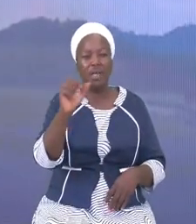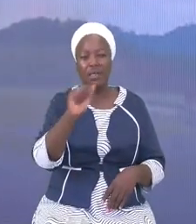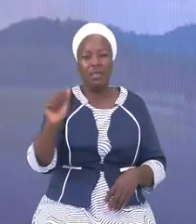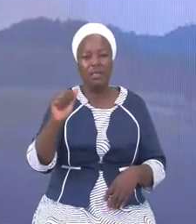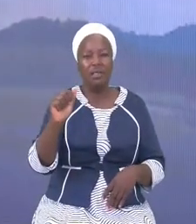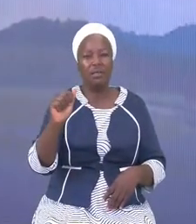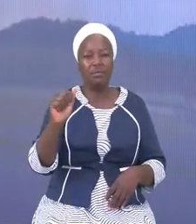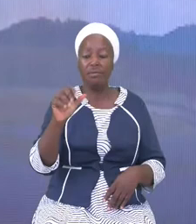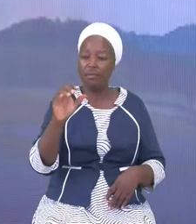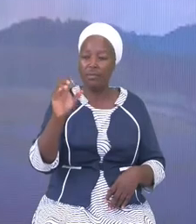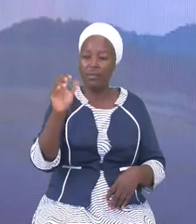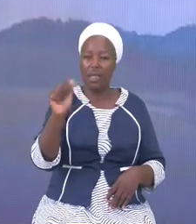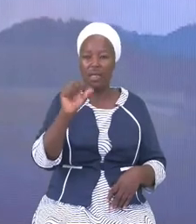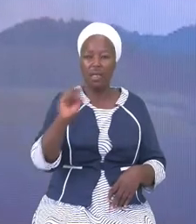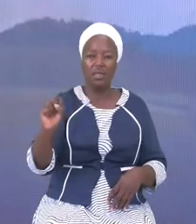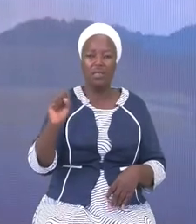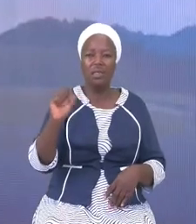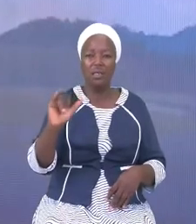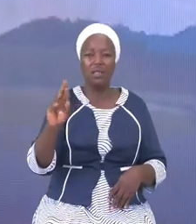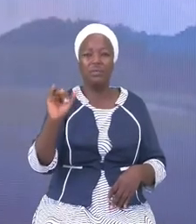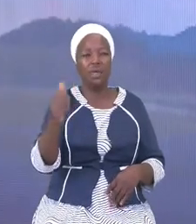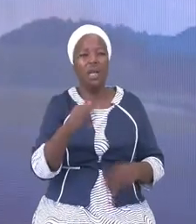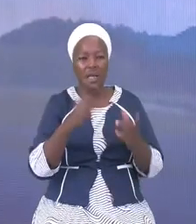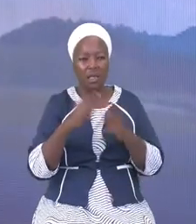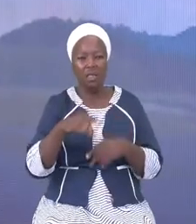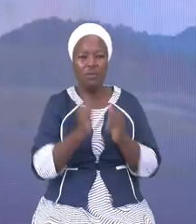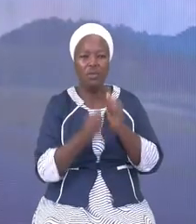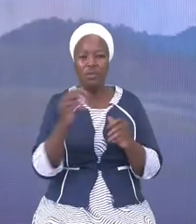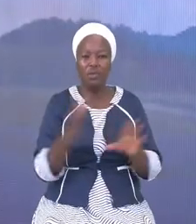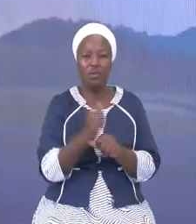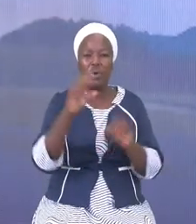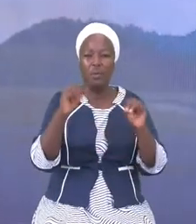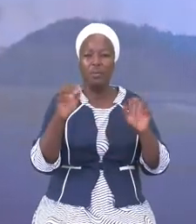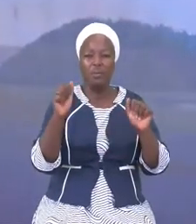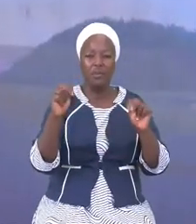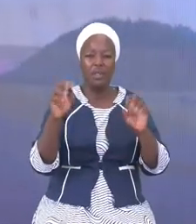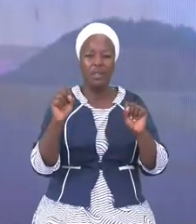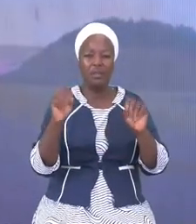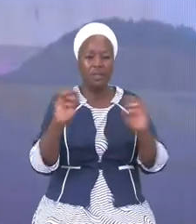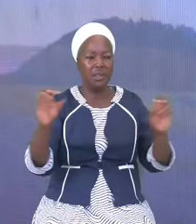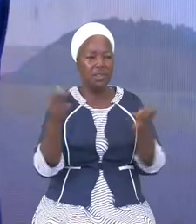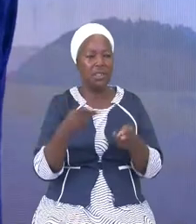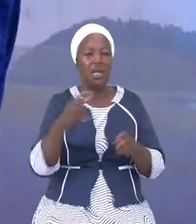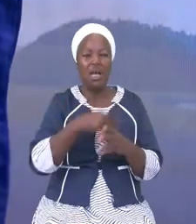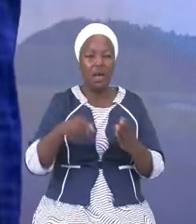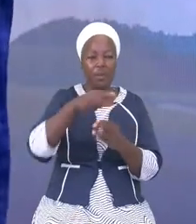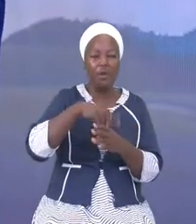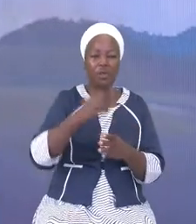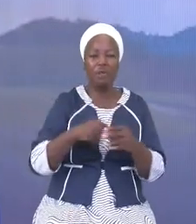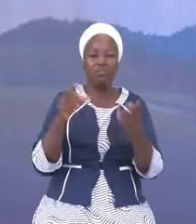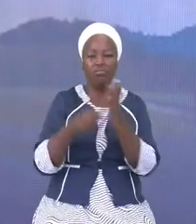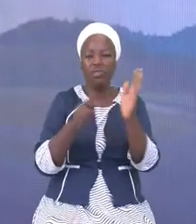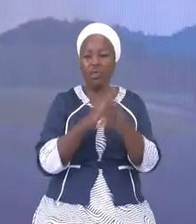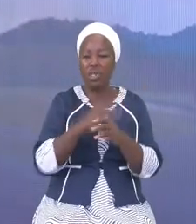bound him with fetters and carried him to Babylon. Then verse 12, and